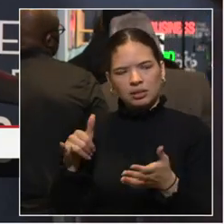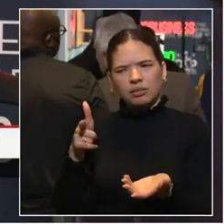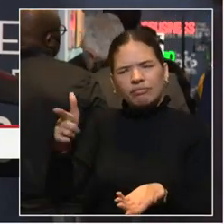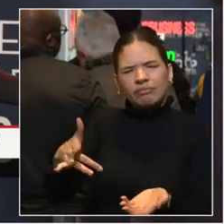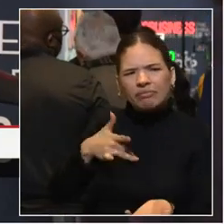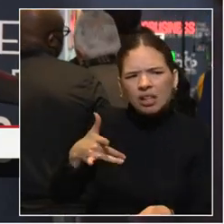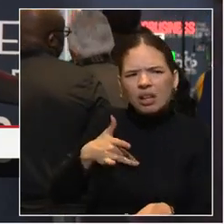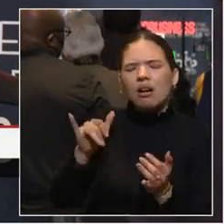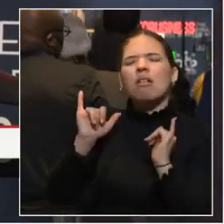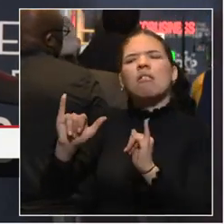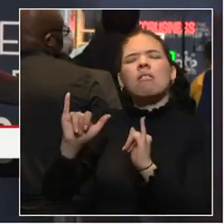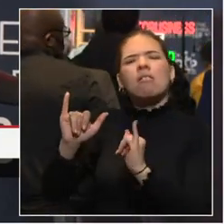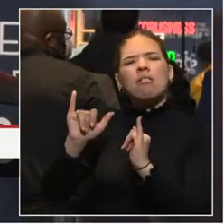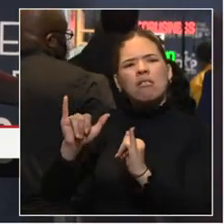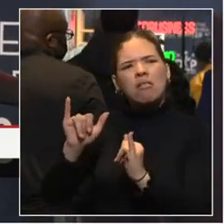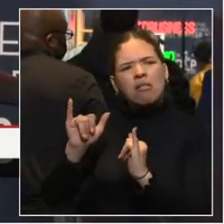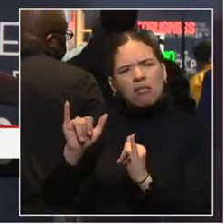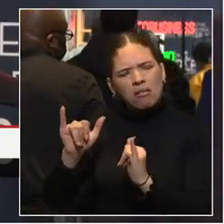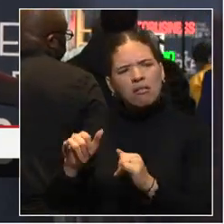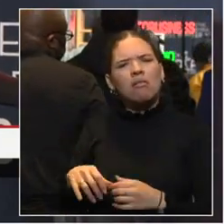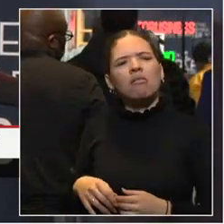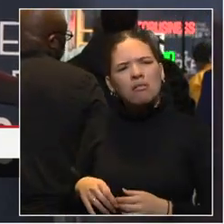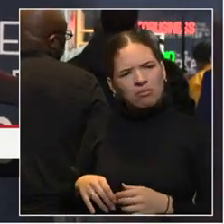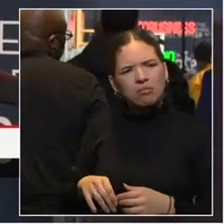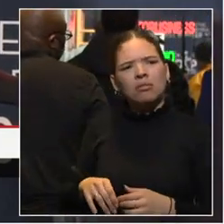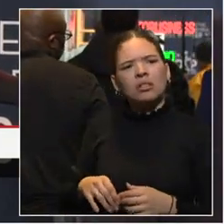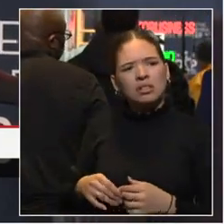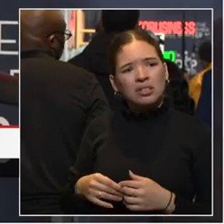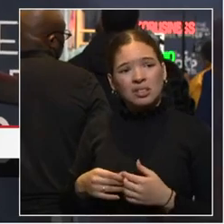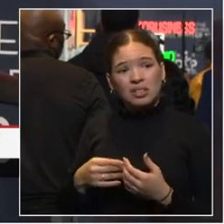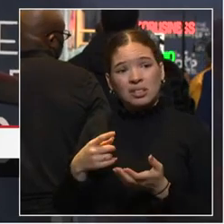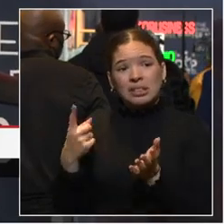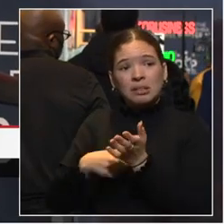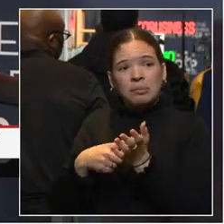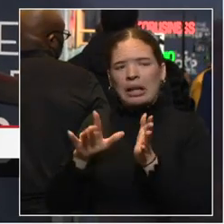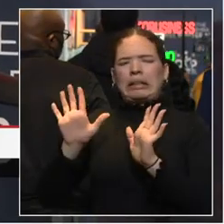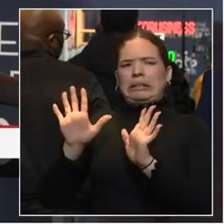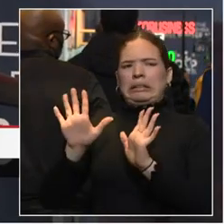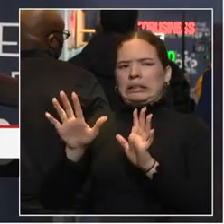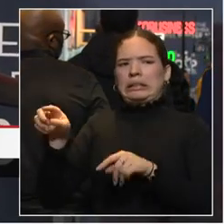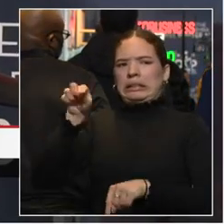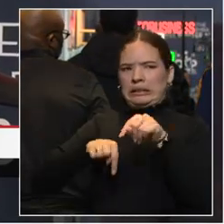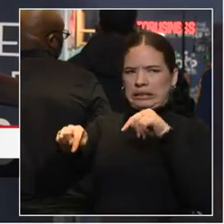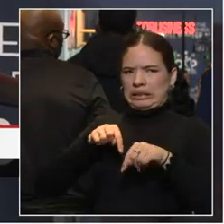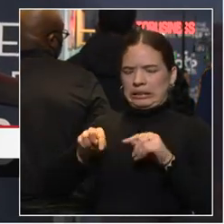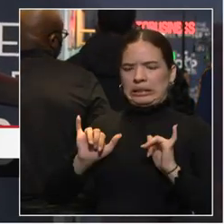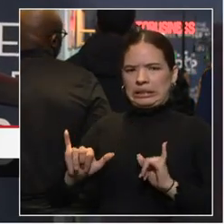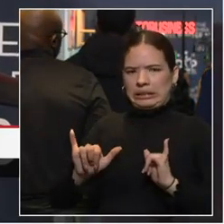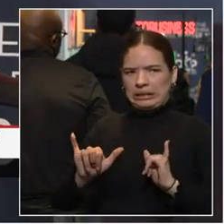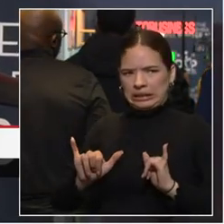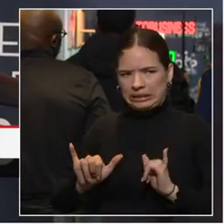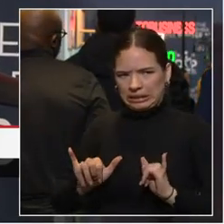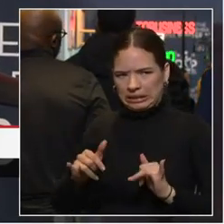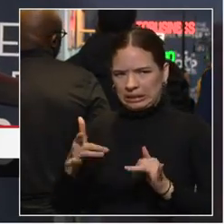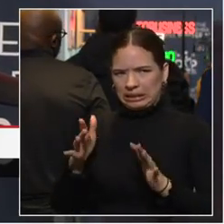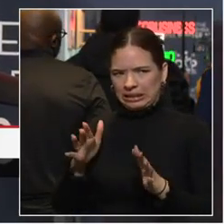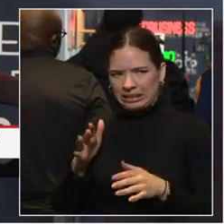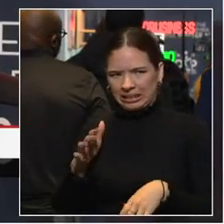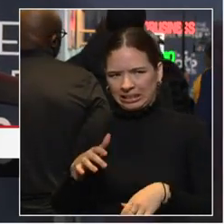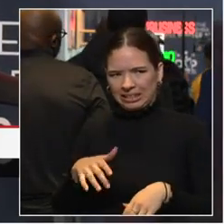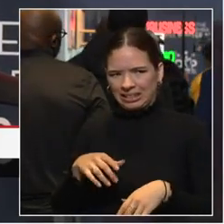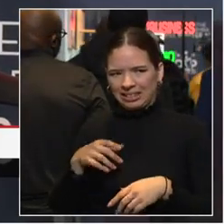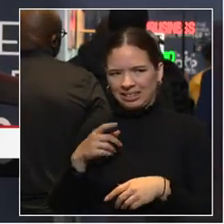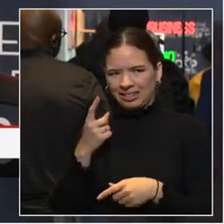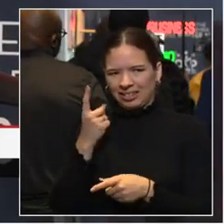also take a step back, right? Mayor Bowser mentioned picking your battles, right? I know that there's